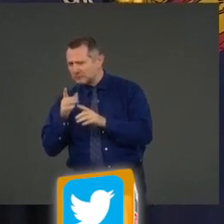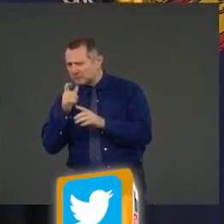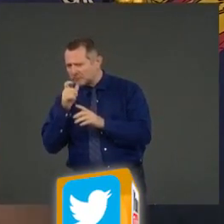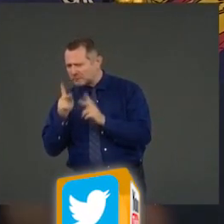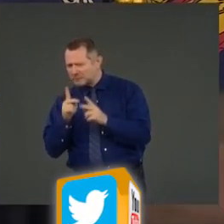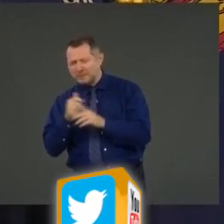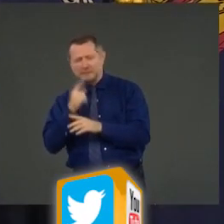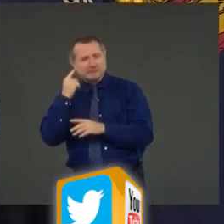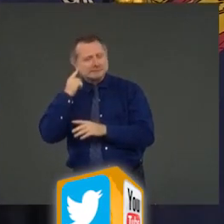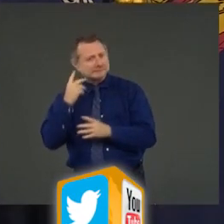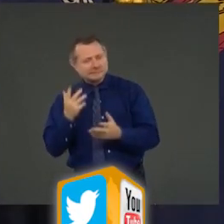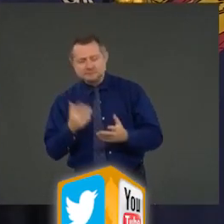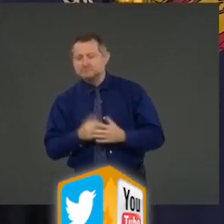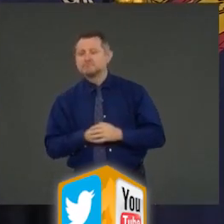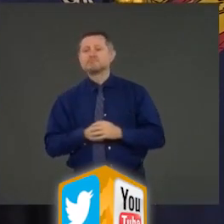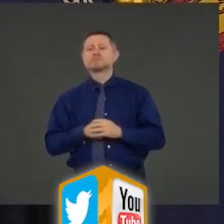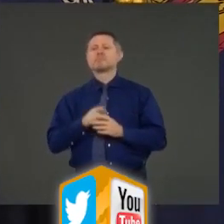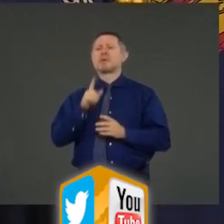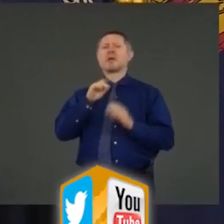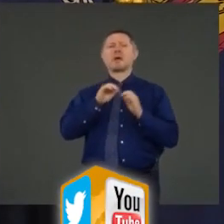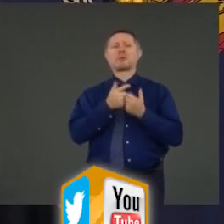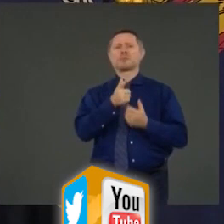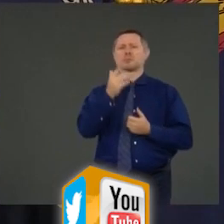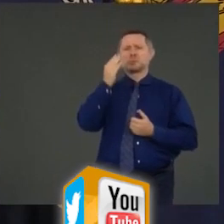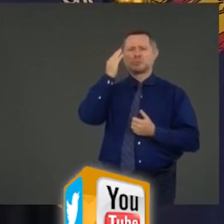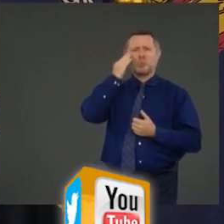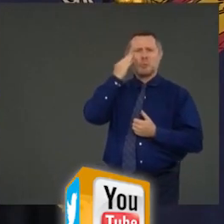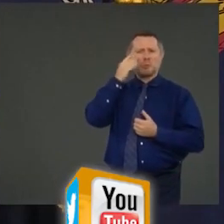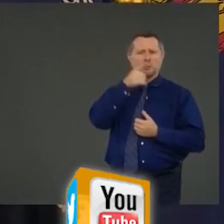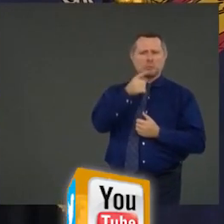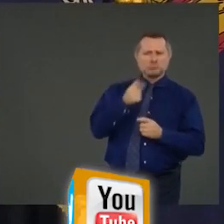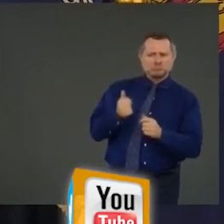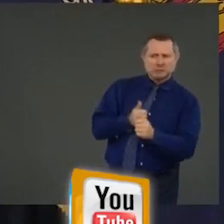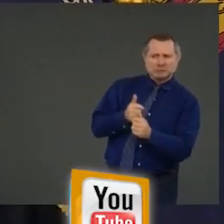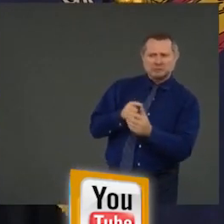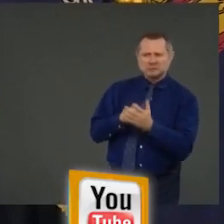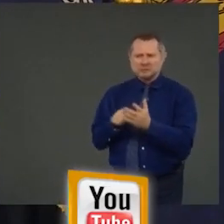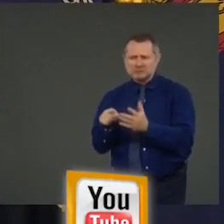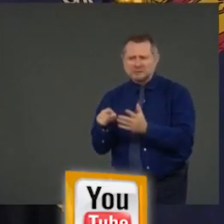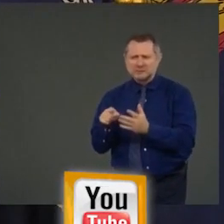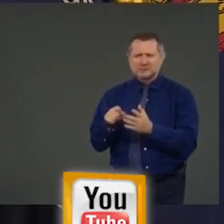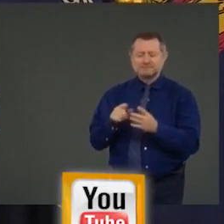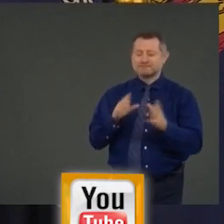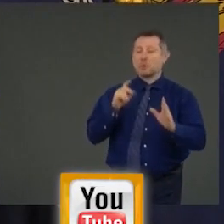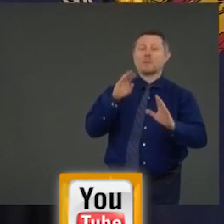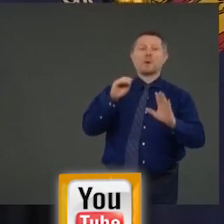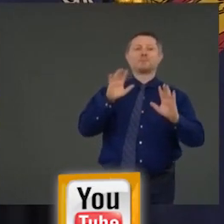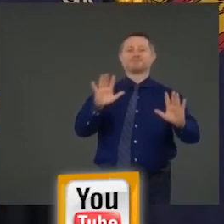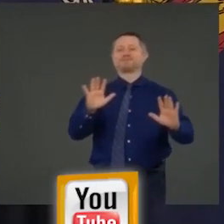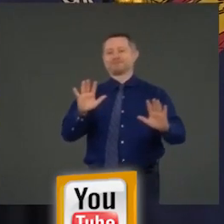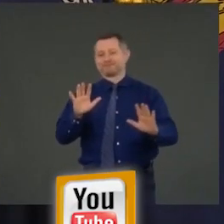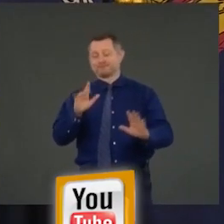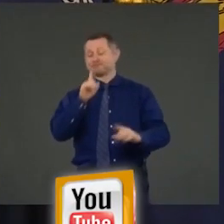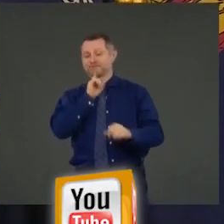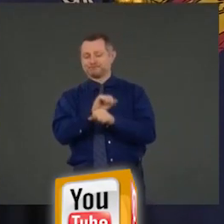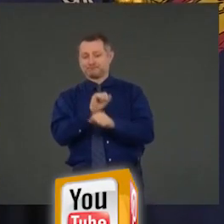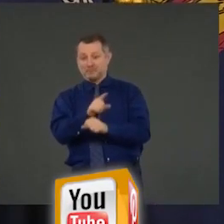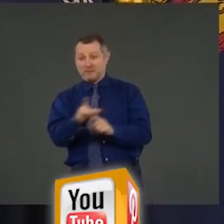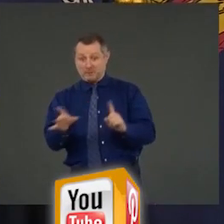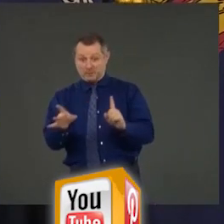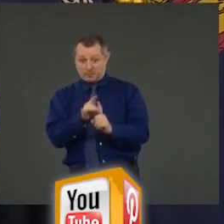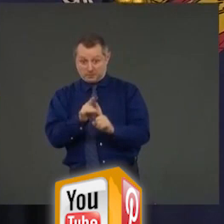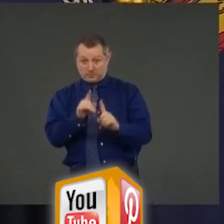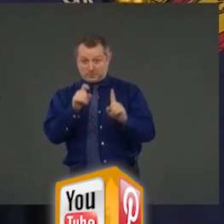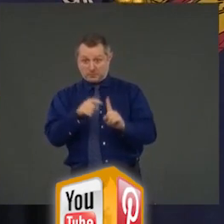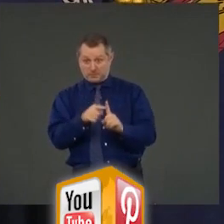But how would you know, Peter, how would you know if they test positive until you have a second encounter